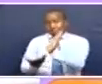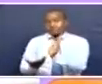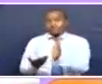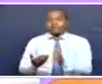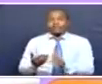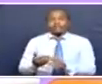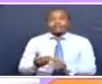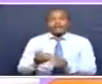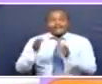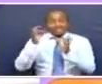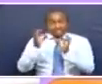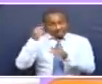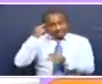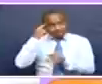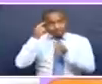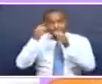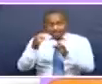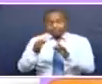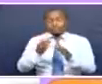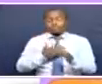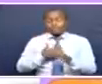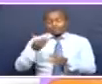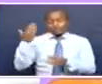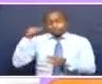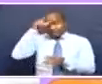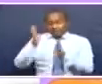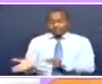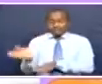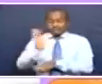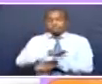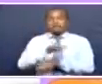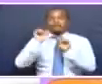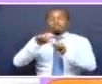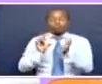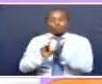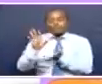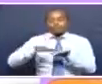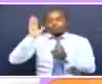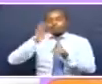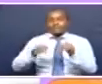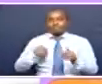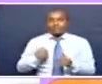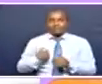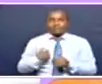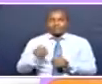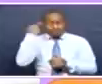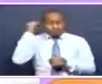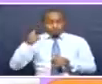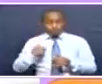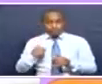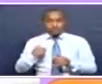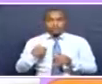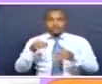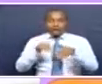more people than me, because he even knows how they were hired, some of them who were hired irregularly. Mm-hmm. As for me, I am just following the reports